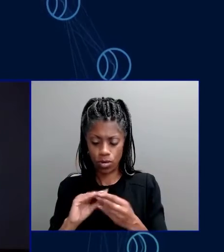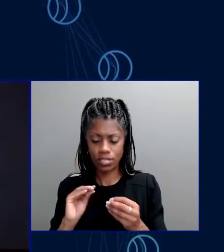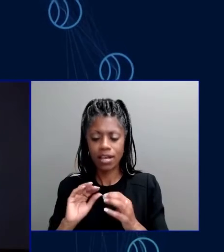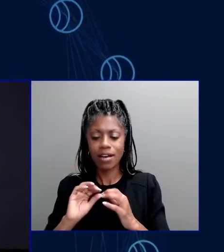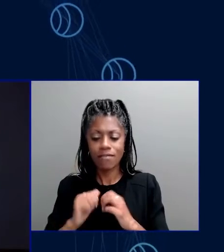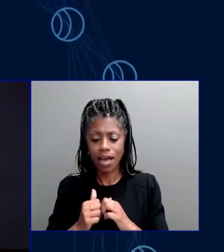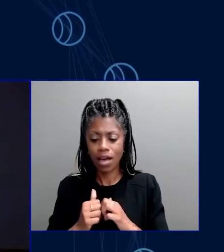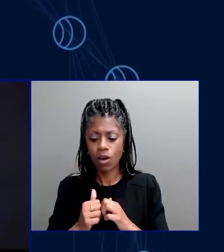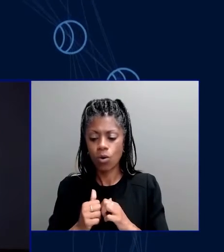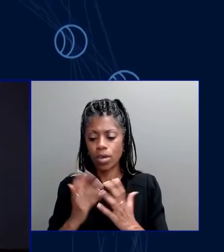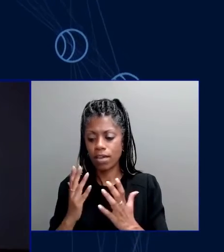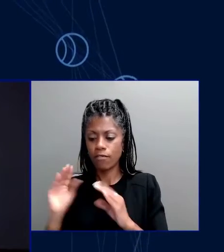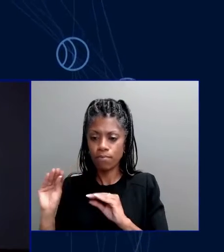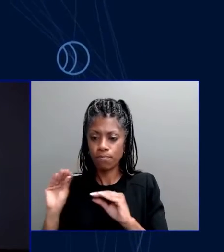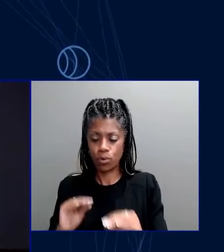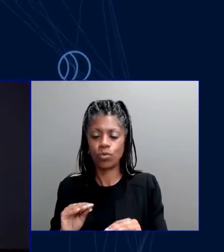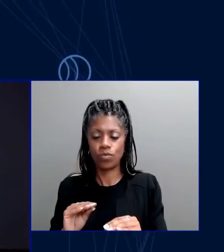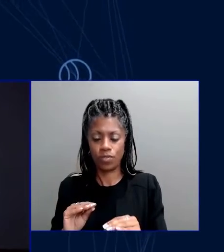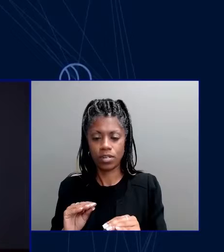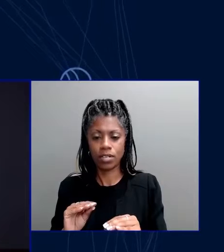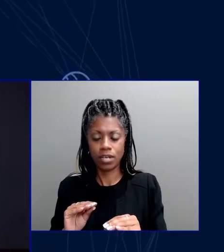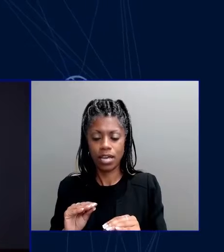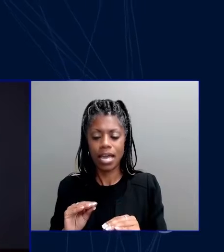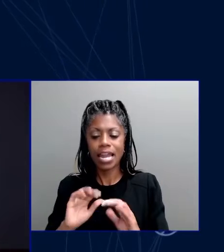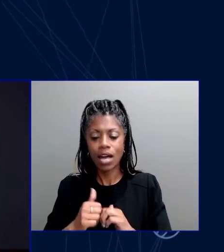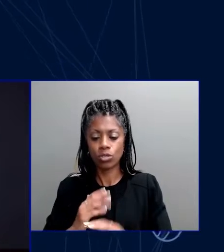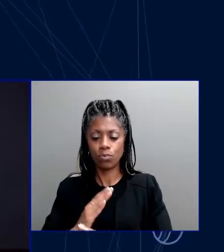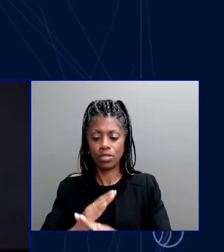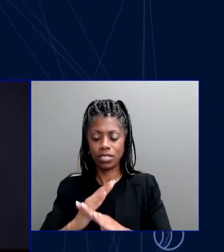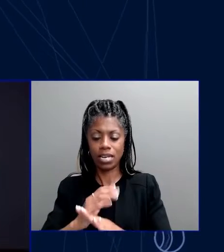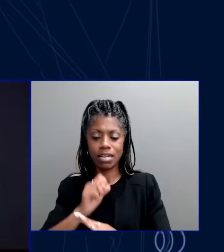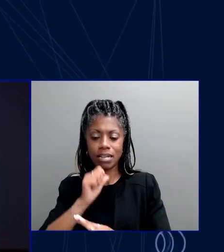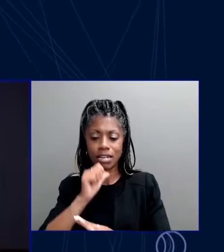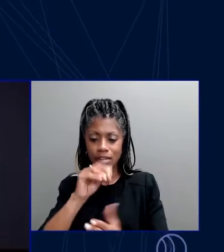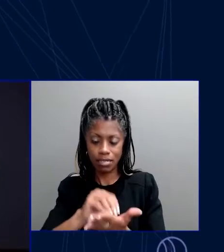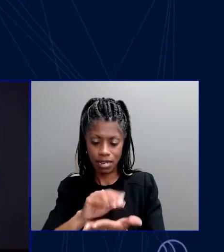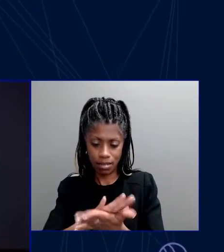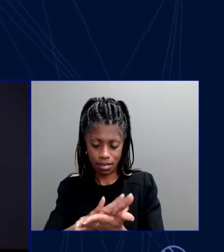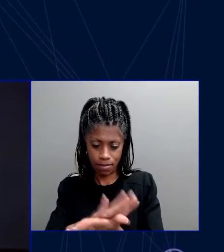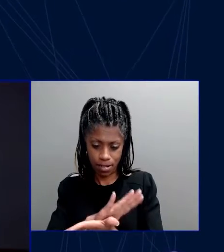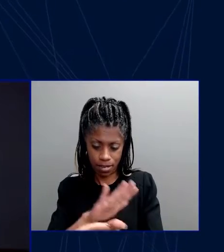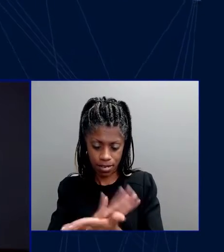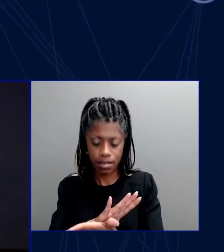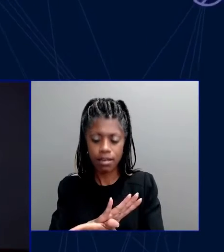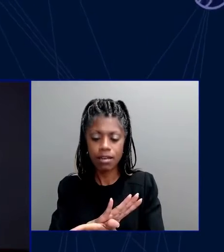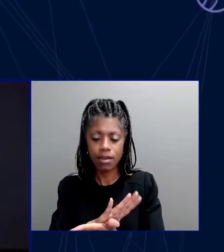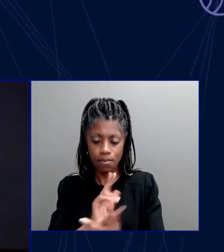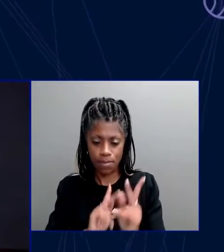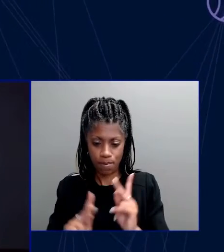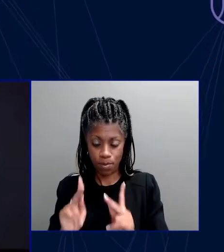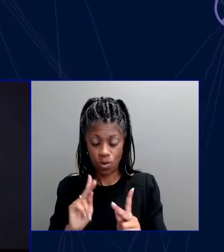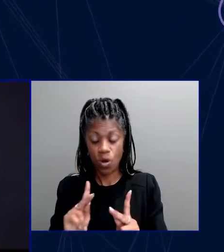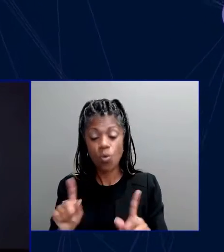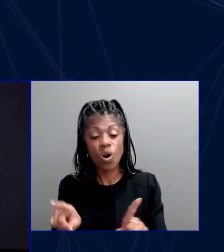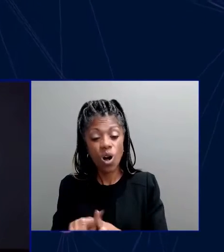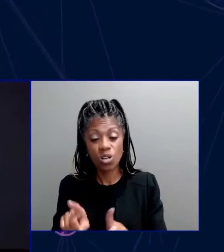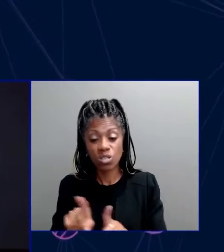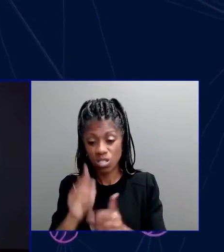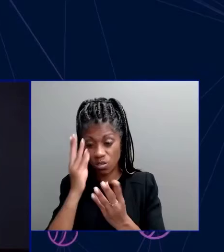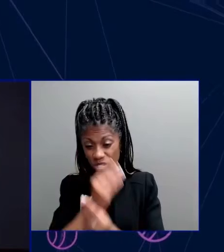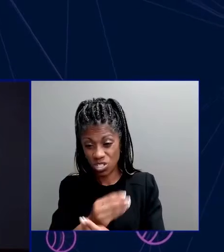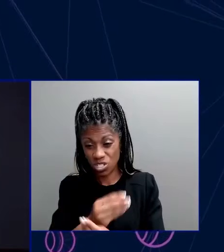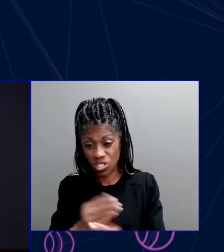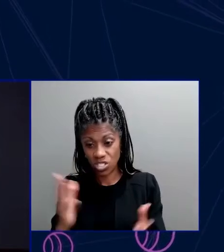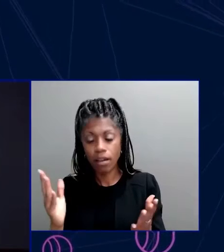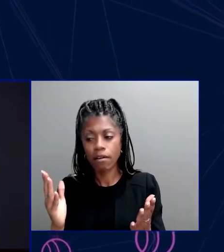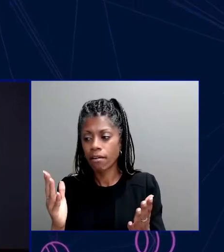communications prowess to protect undocumented people at the Supreme Court. We'll share lessons that we've learned from our